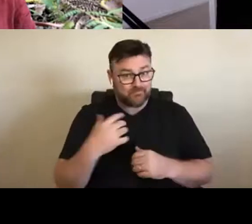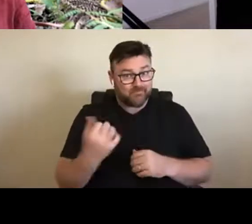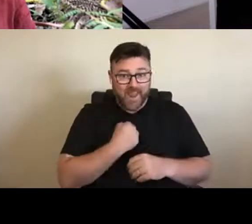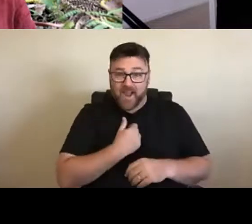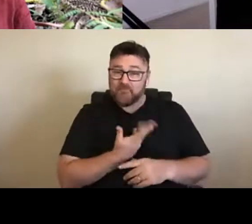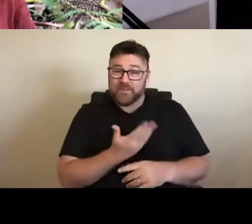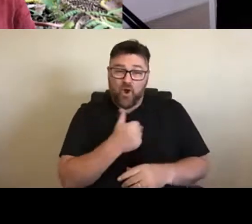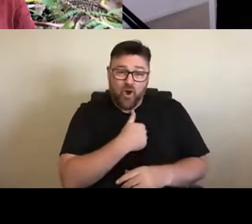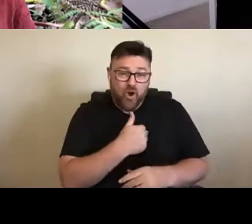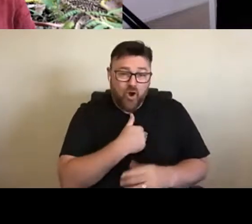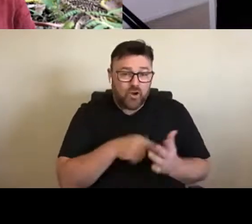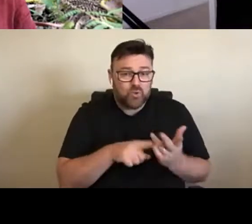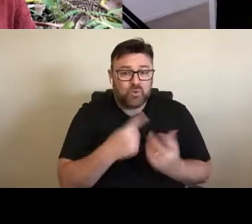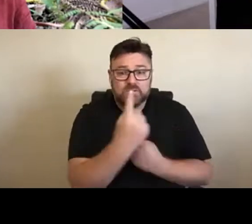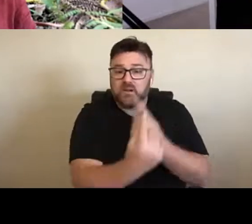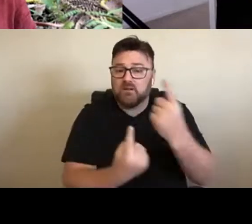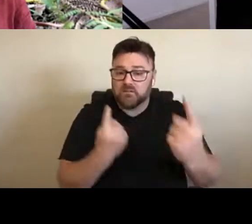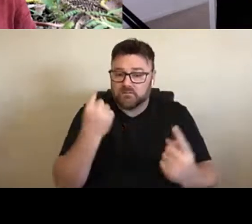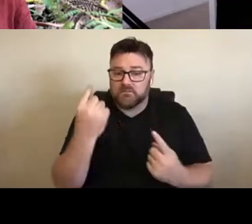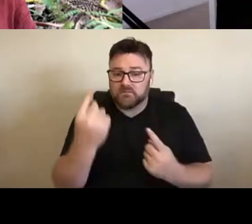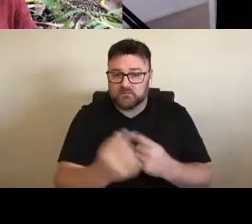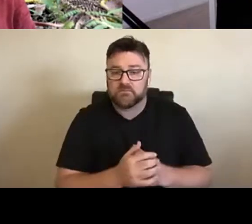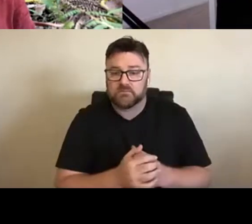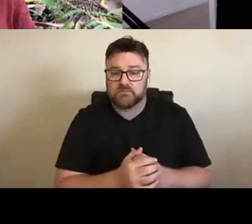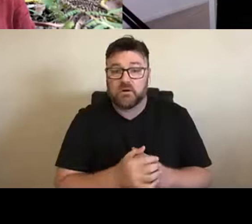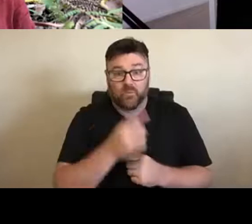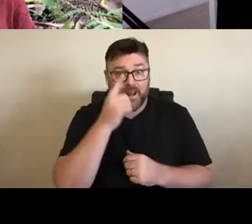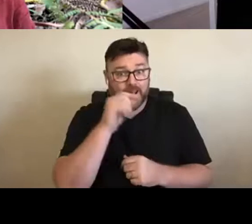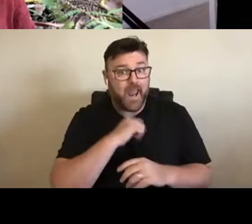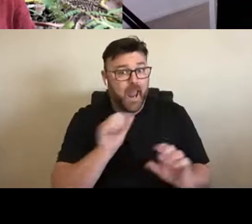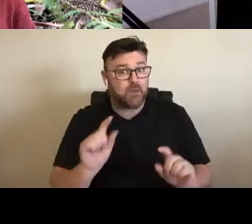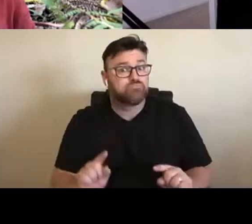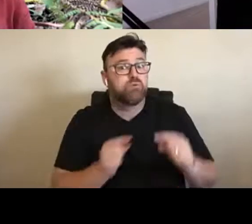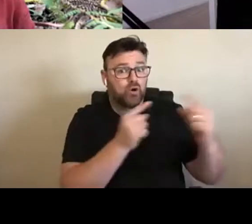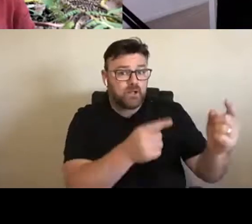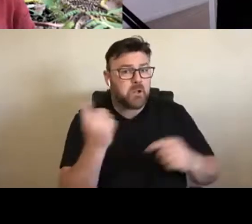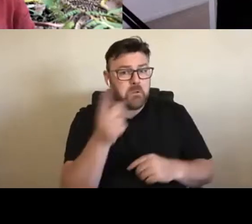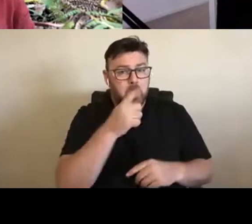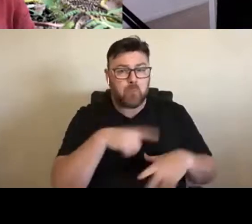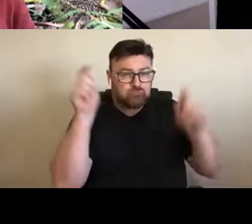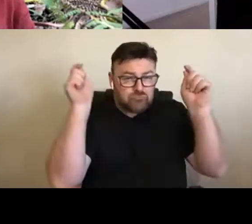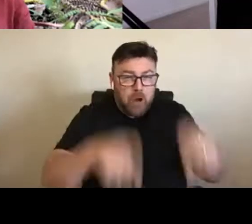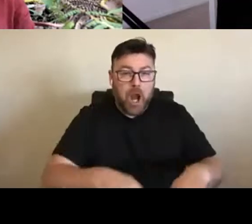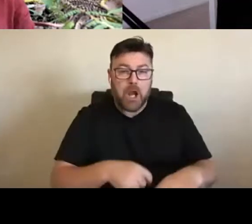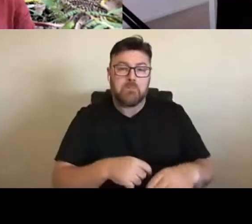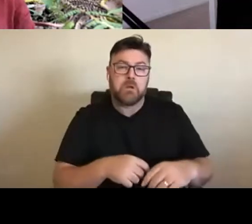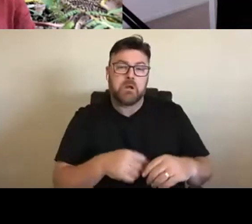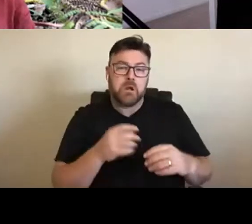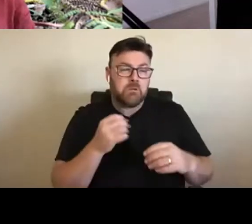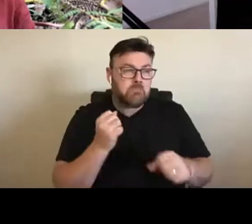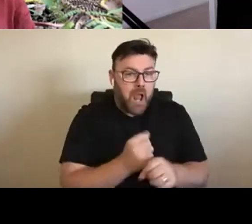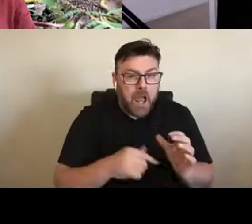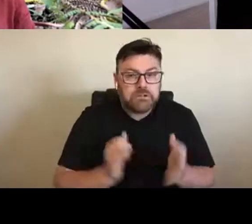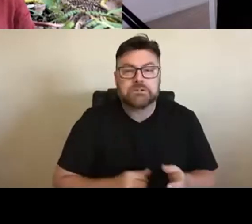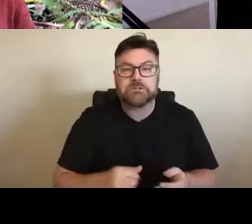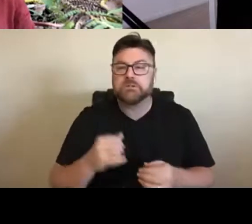other. We can actually protest against the people that are raping, pillaging, putting gas fields in, doing silica